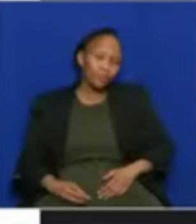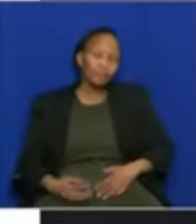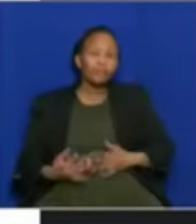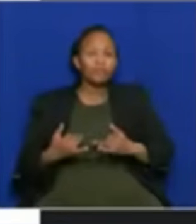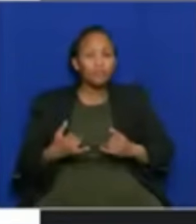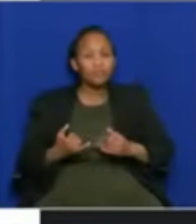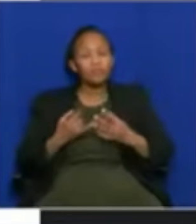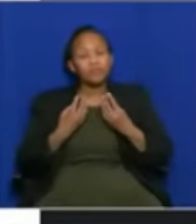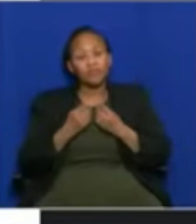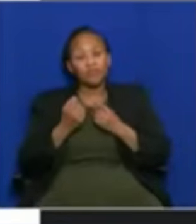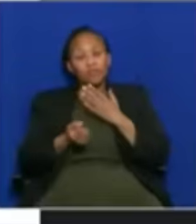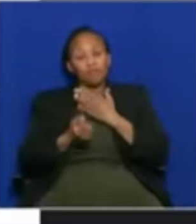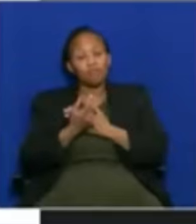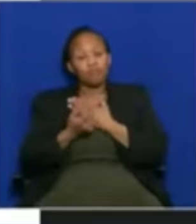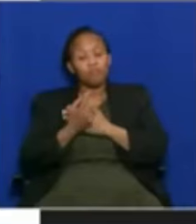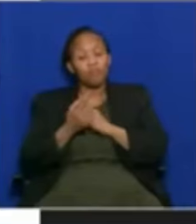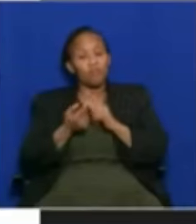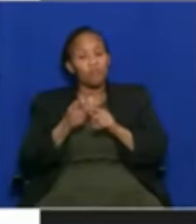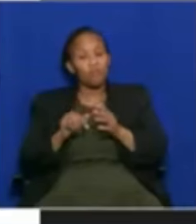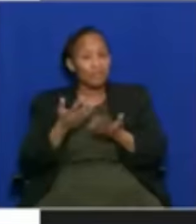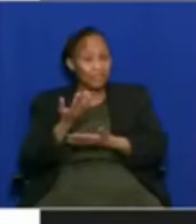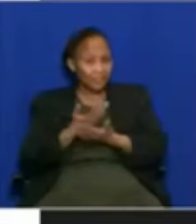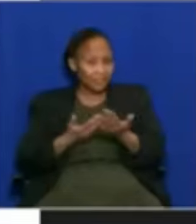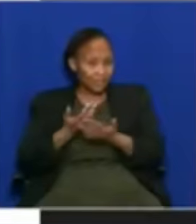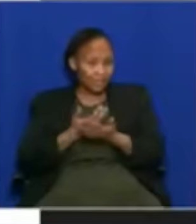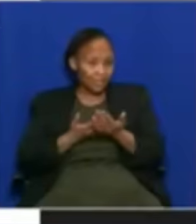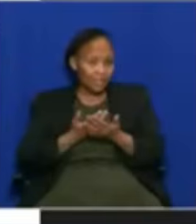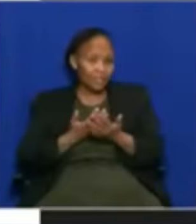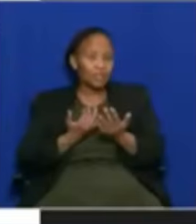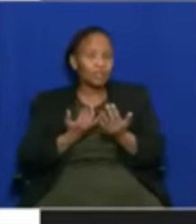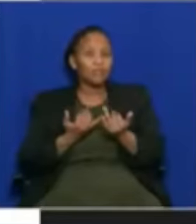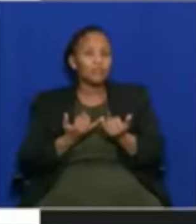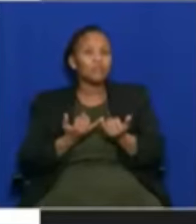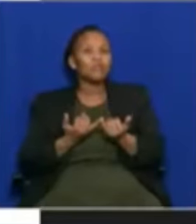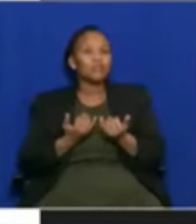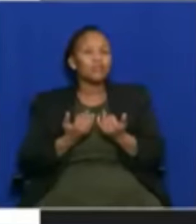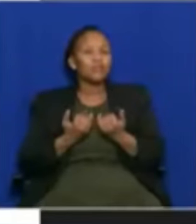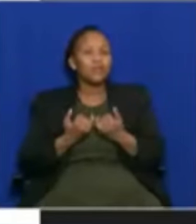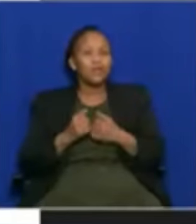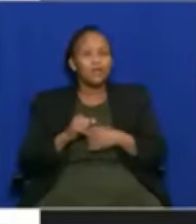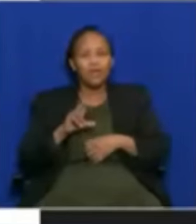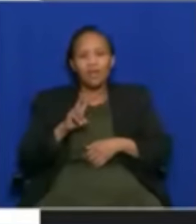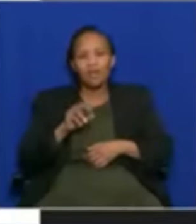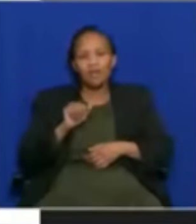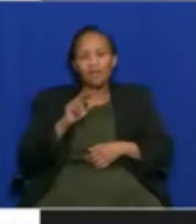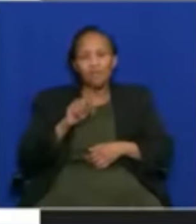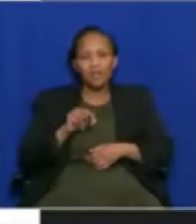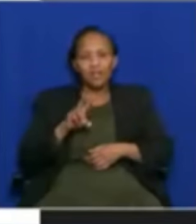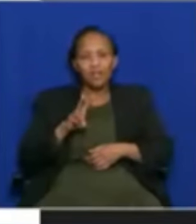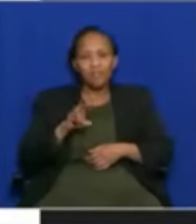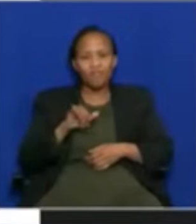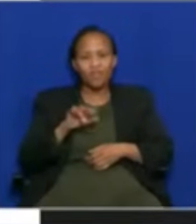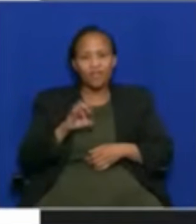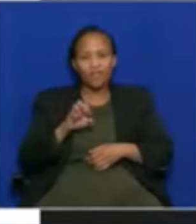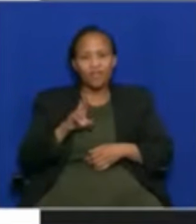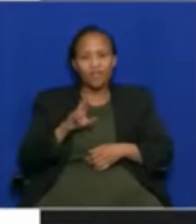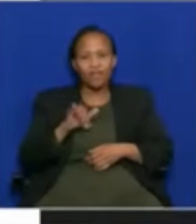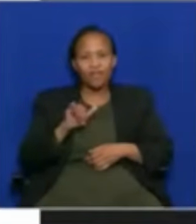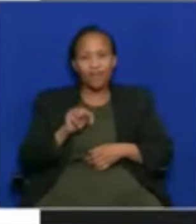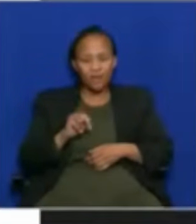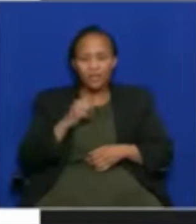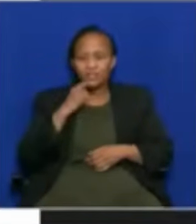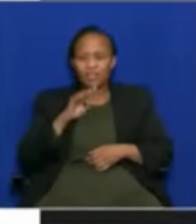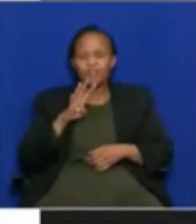with Commissioner Kumalo is that Van Vieren, that you say has 40 years experience and could not